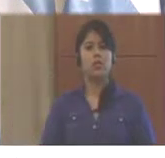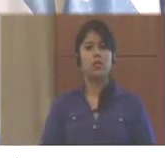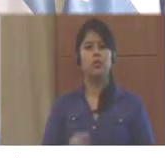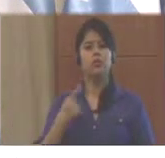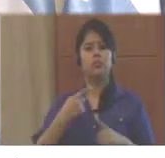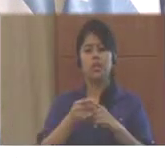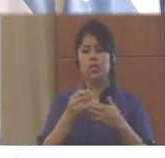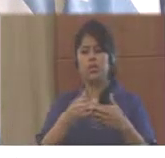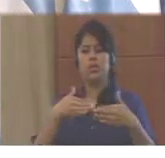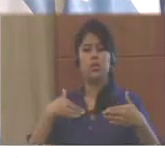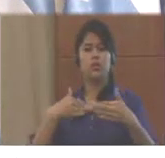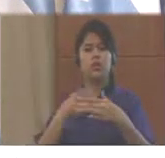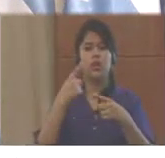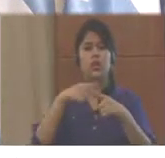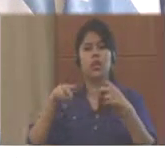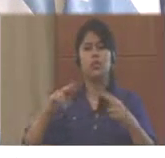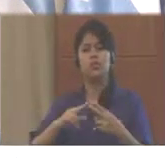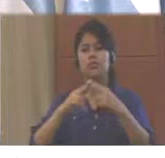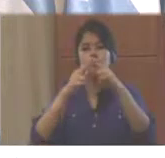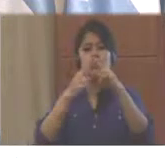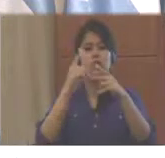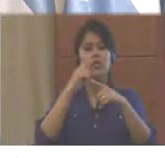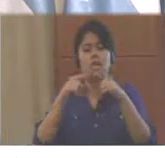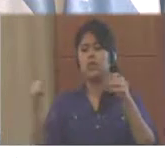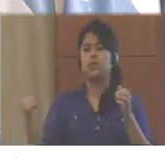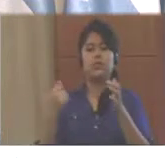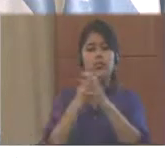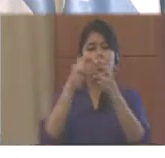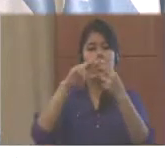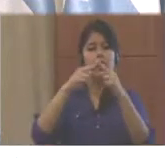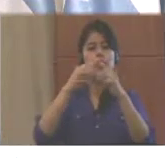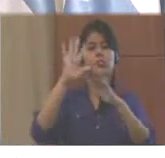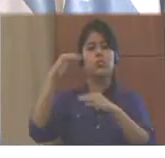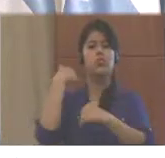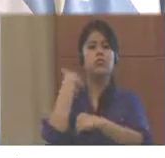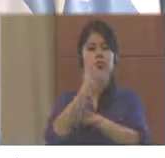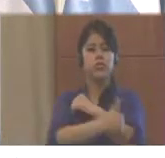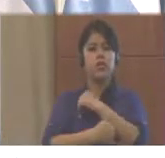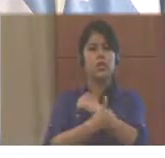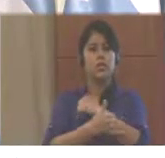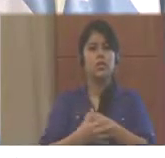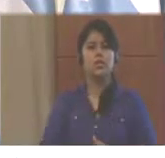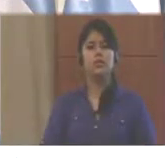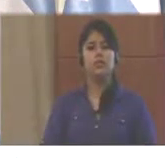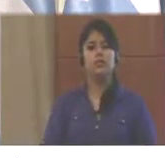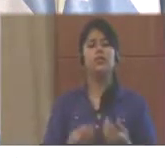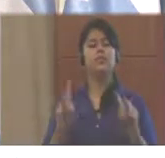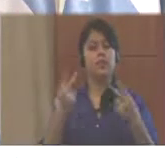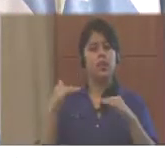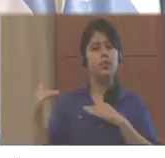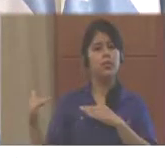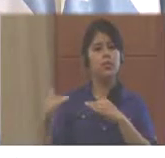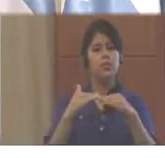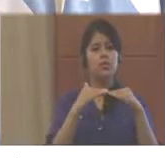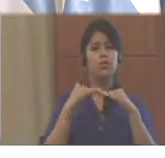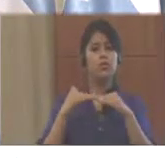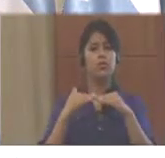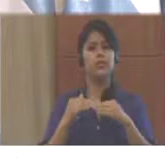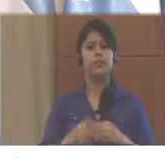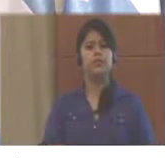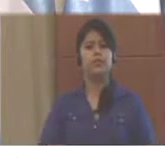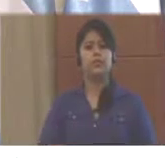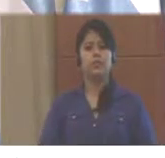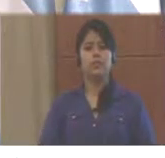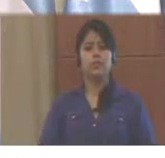The second message is to support the joint pursuit of the post-2015 HYOGA framework of action and post-2015 sustainable